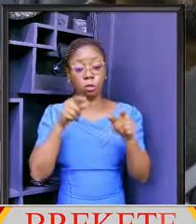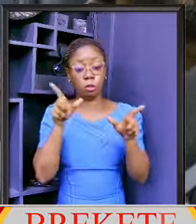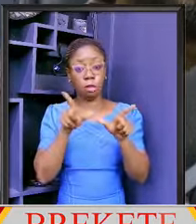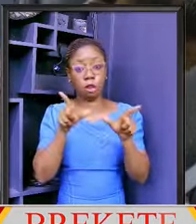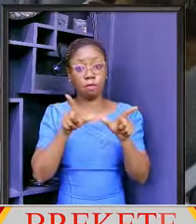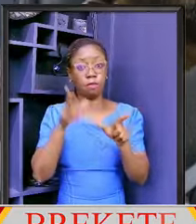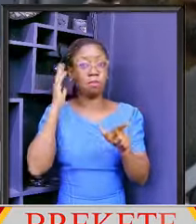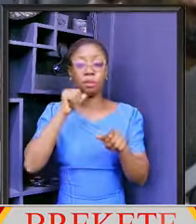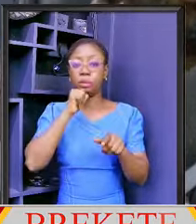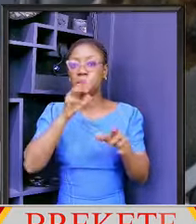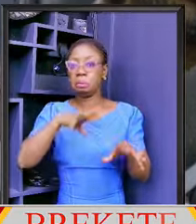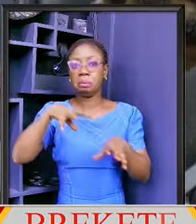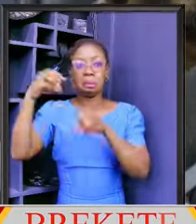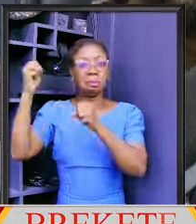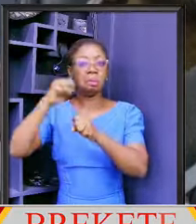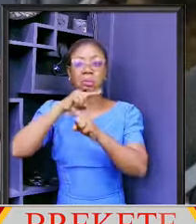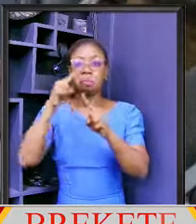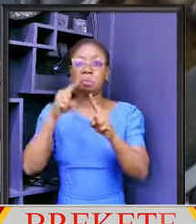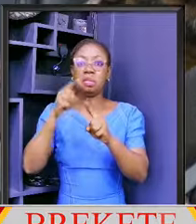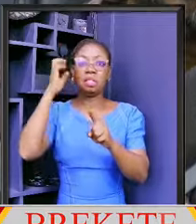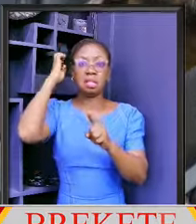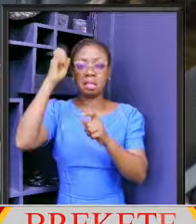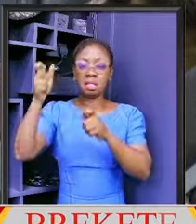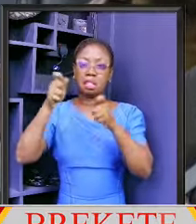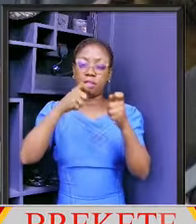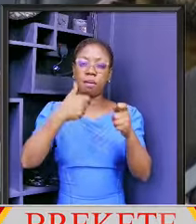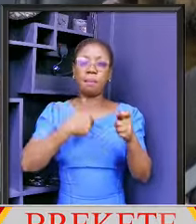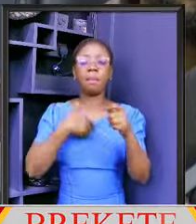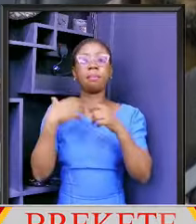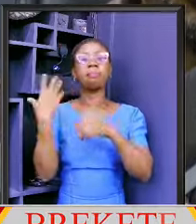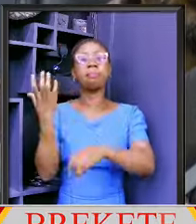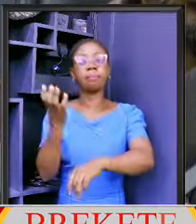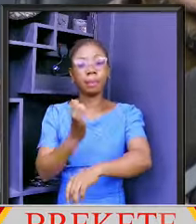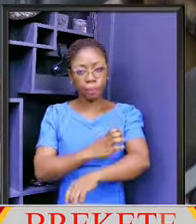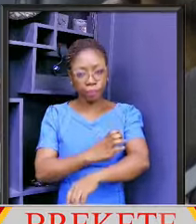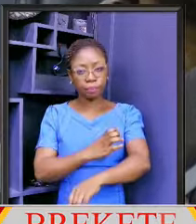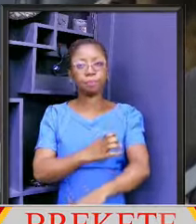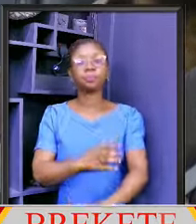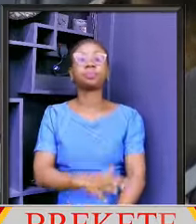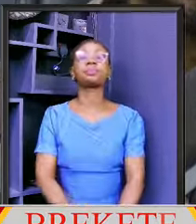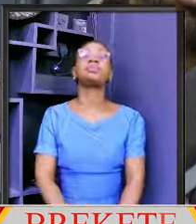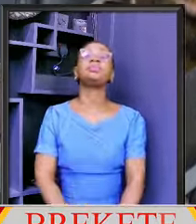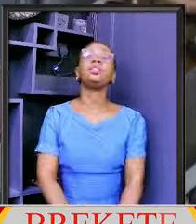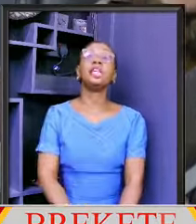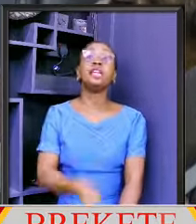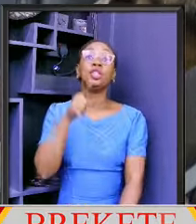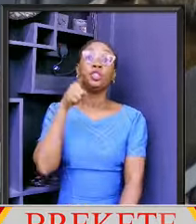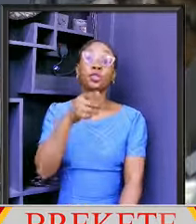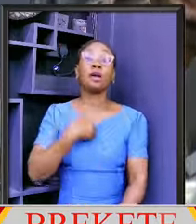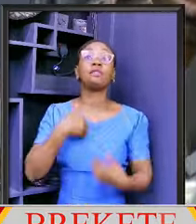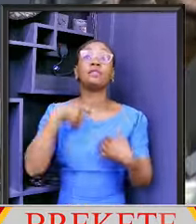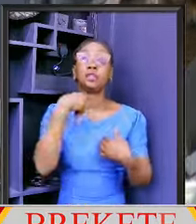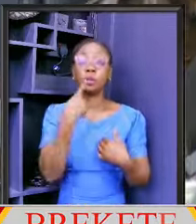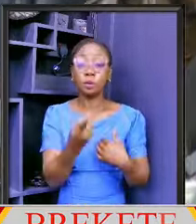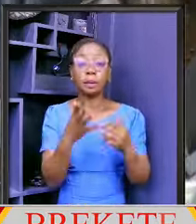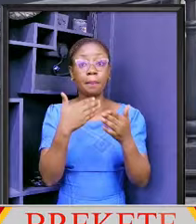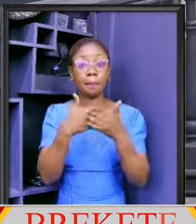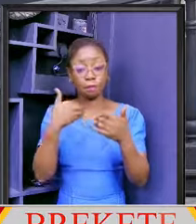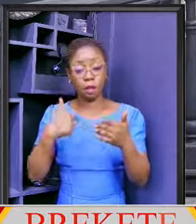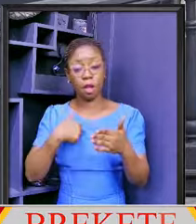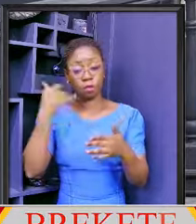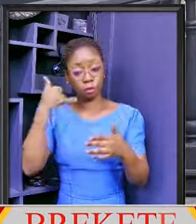when he has given me power. So that's sir, my testimony. You have told him before and you will still tell him. Thank you. Let's